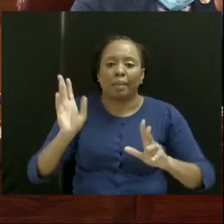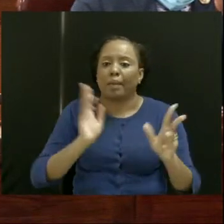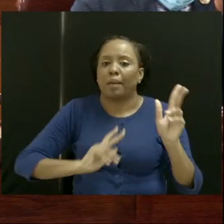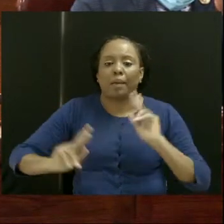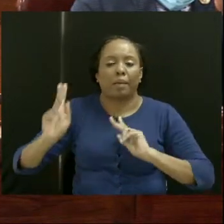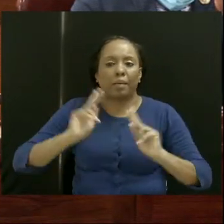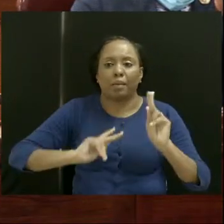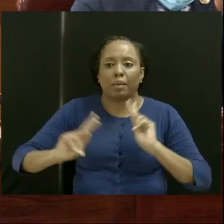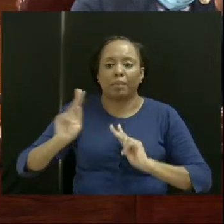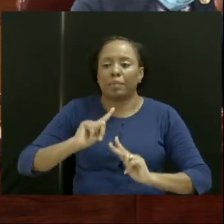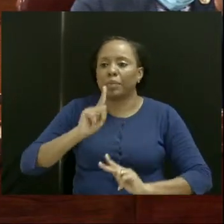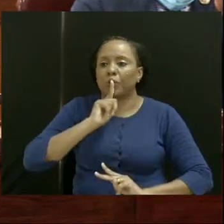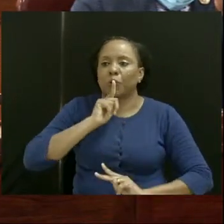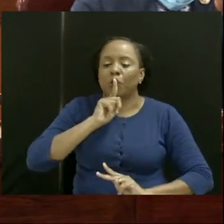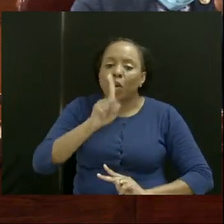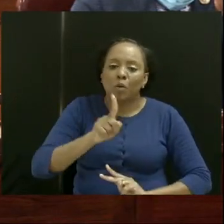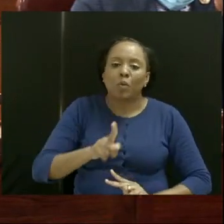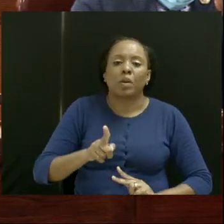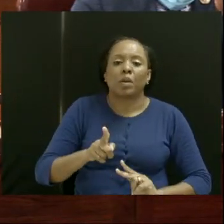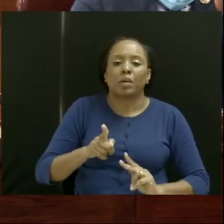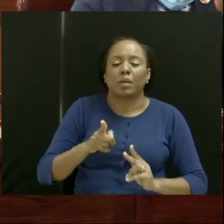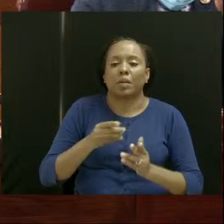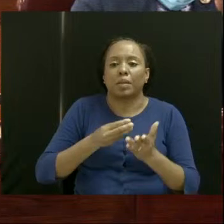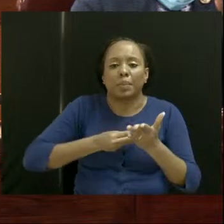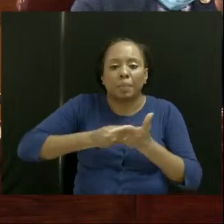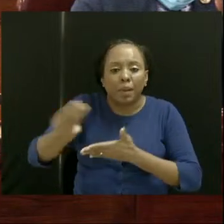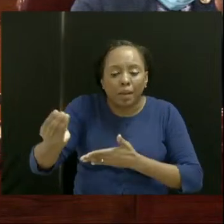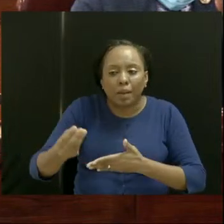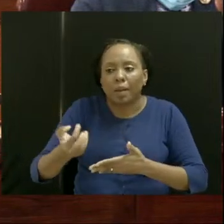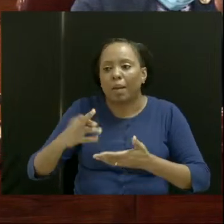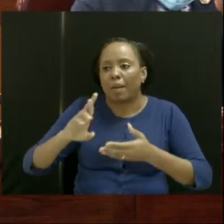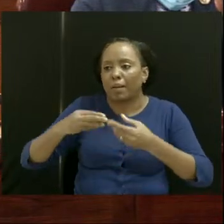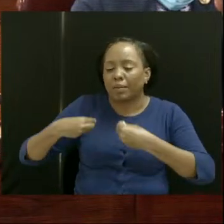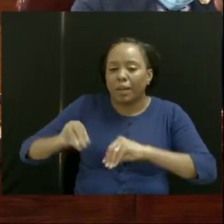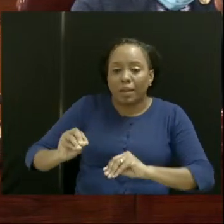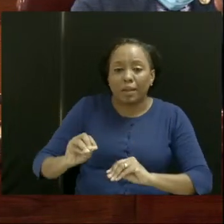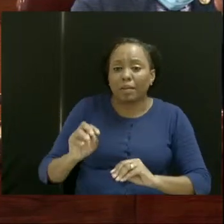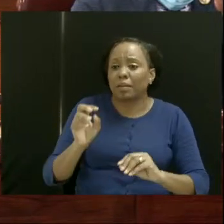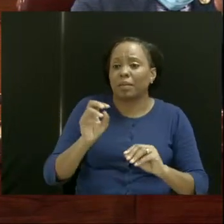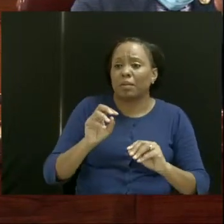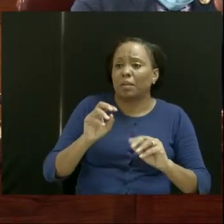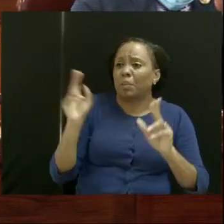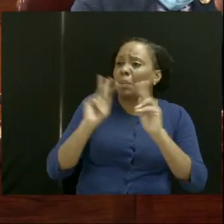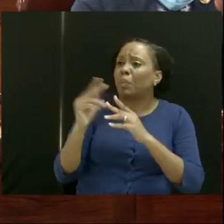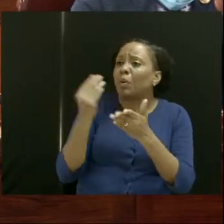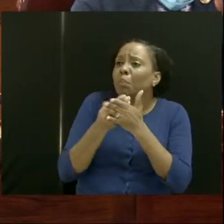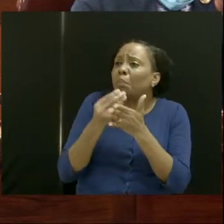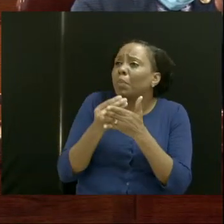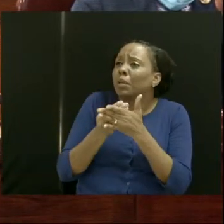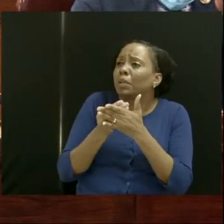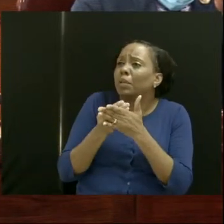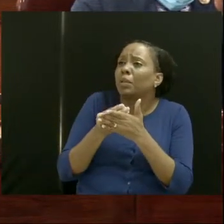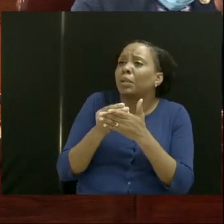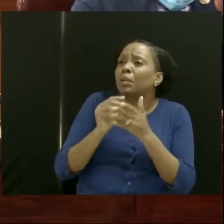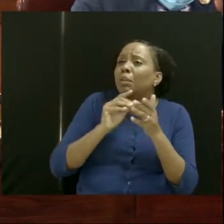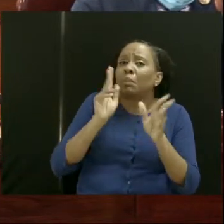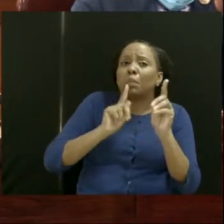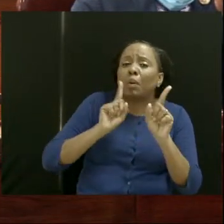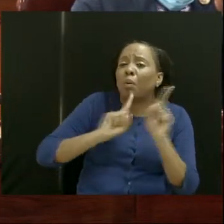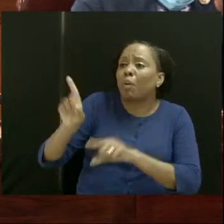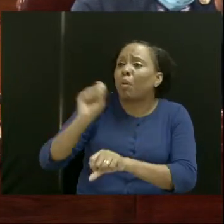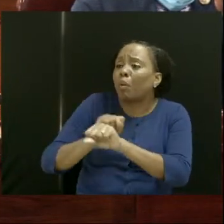thing. People are scrambling from paycheck to paycheck, living, trying to make ends